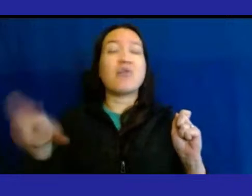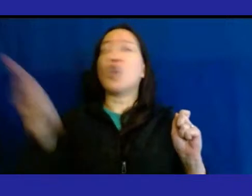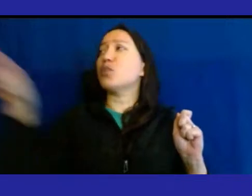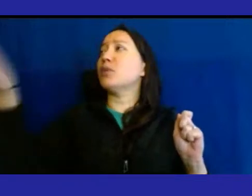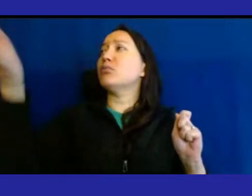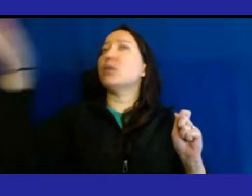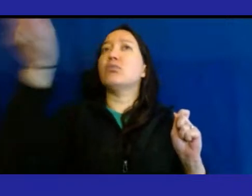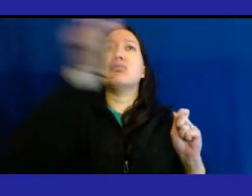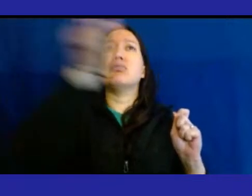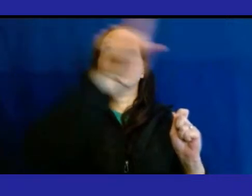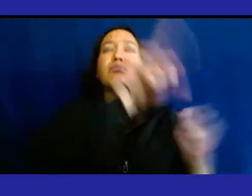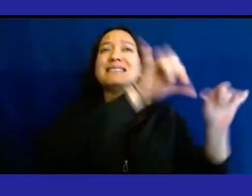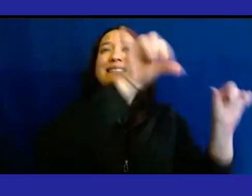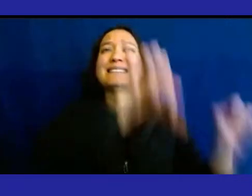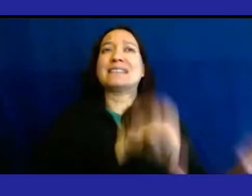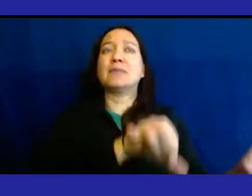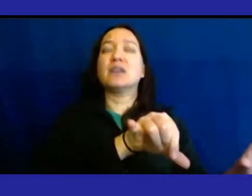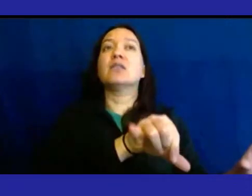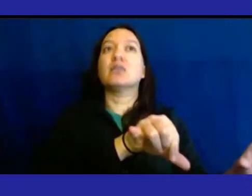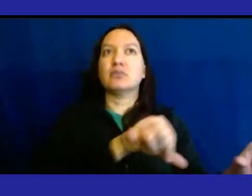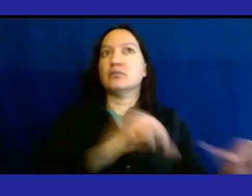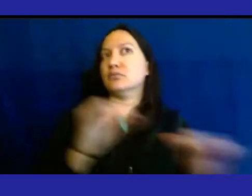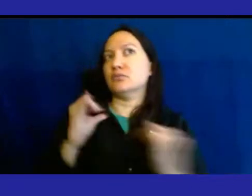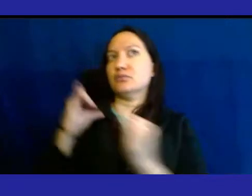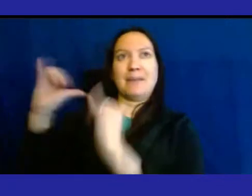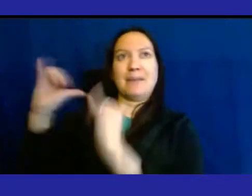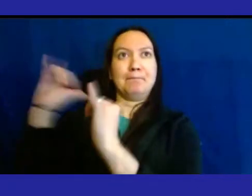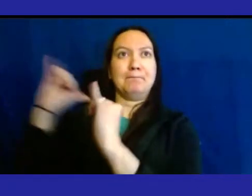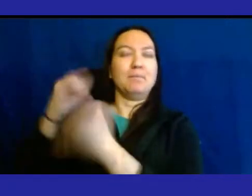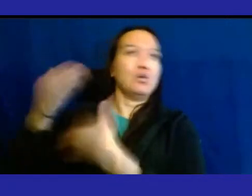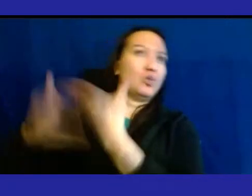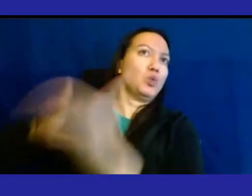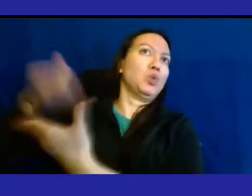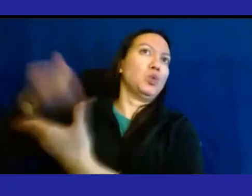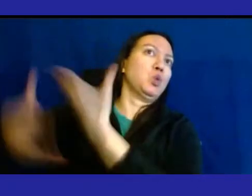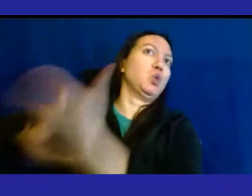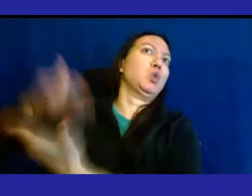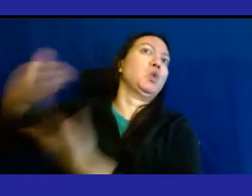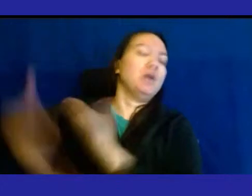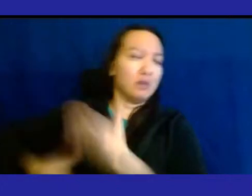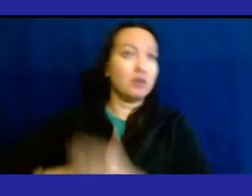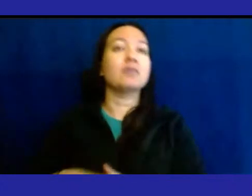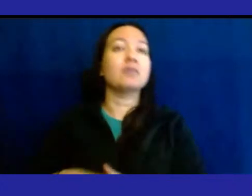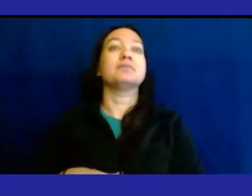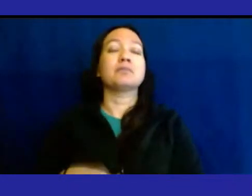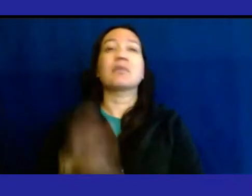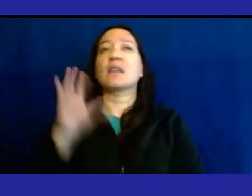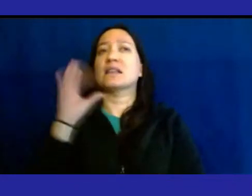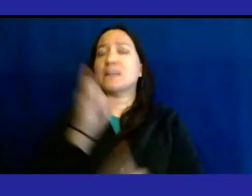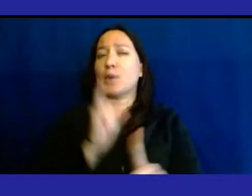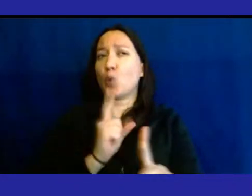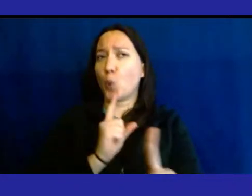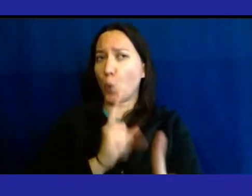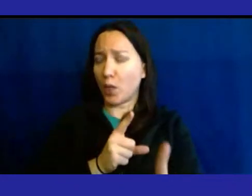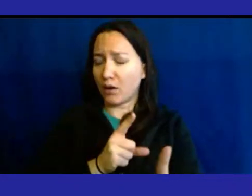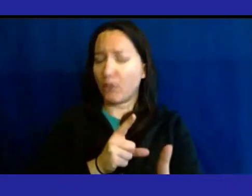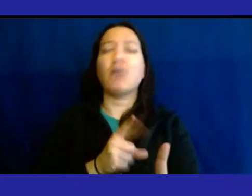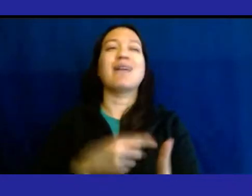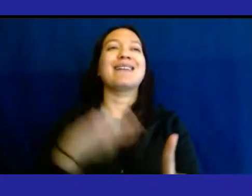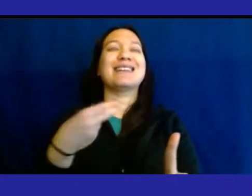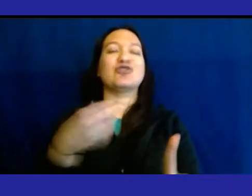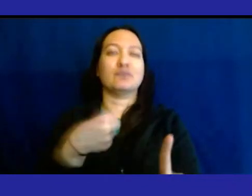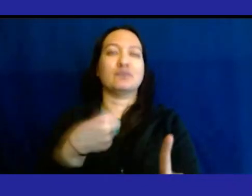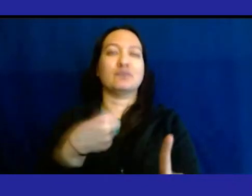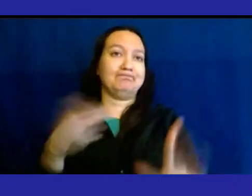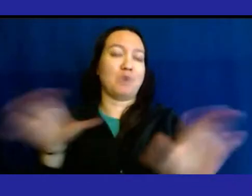are doing that. And one of the goals of the DOHMH